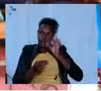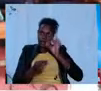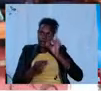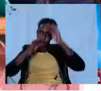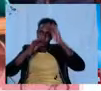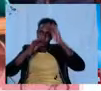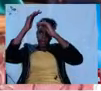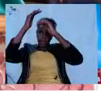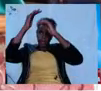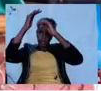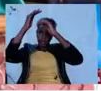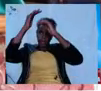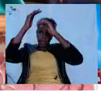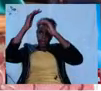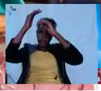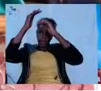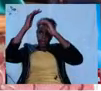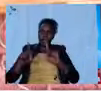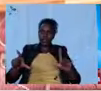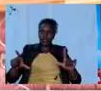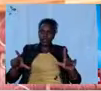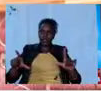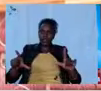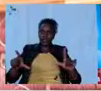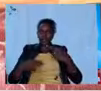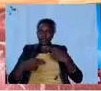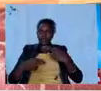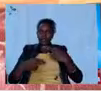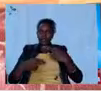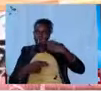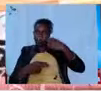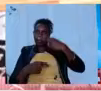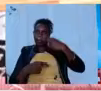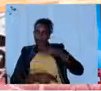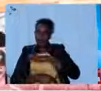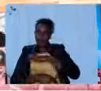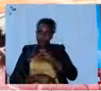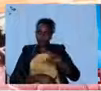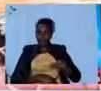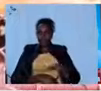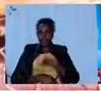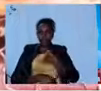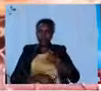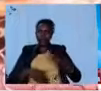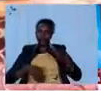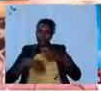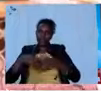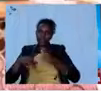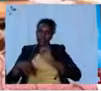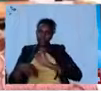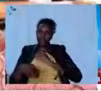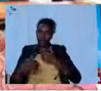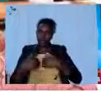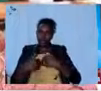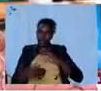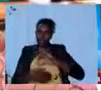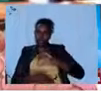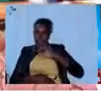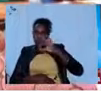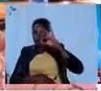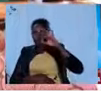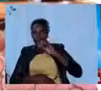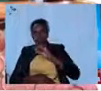on heaven's stable land. A higher plane than I